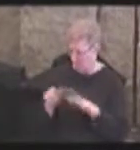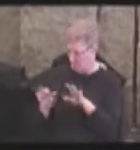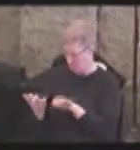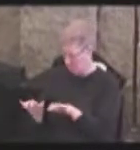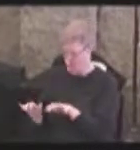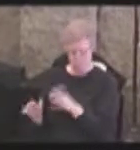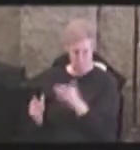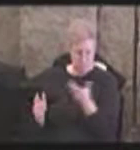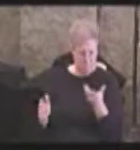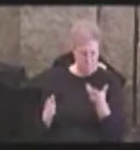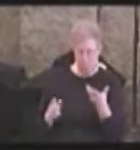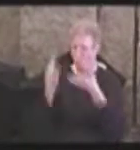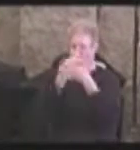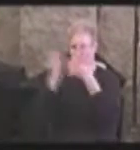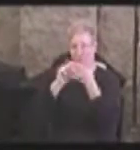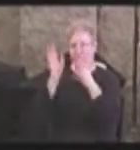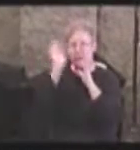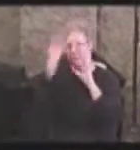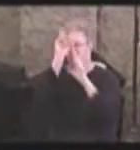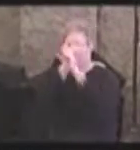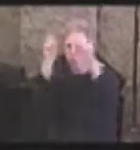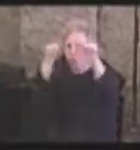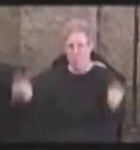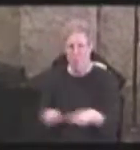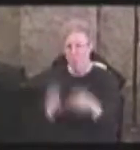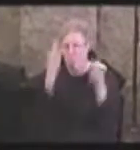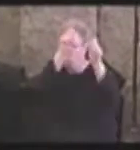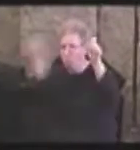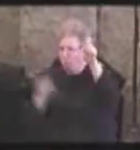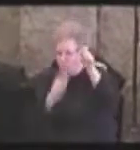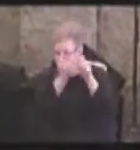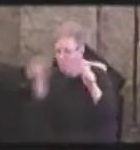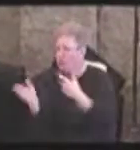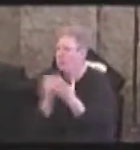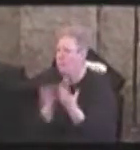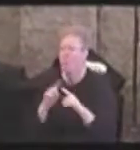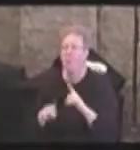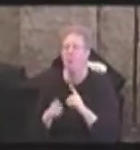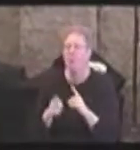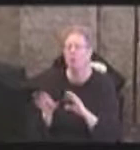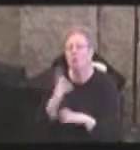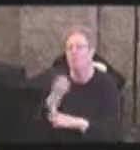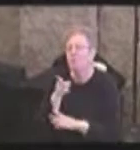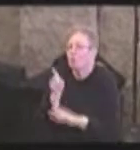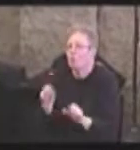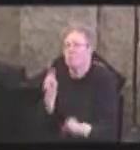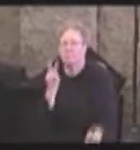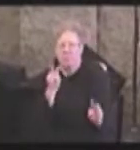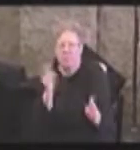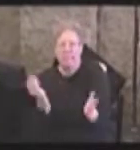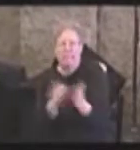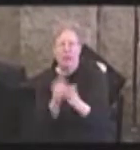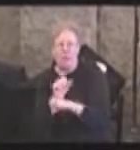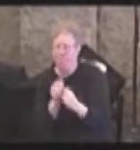computer. You can do a vision board. It doesn't really matter, but it has to be something you can go and work with and deal with. This is a part that I sometimes